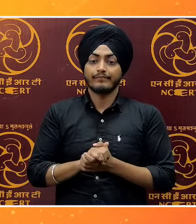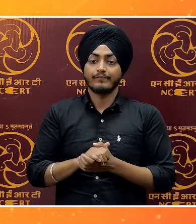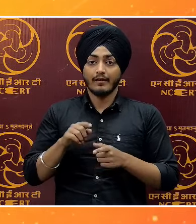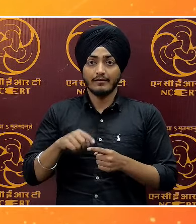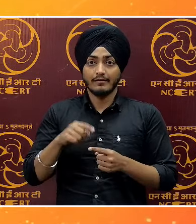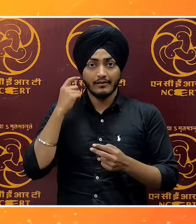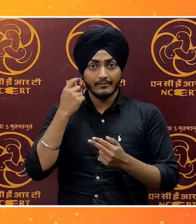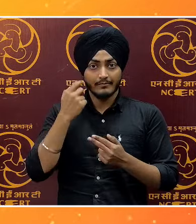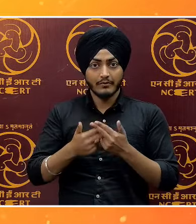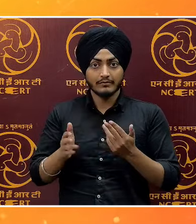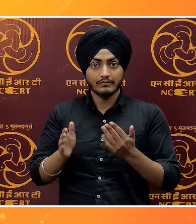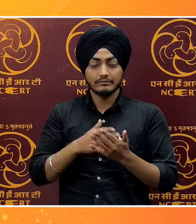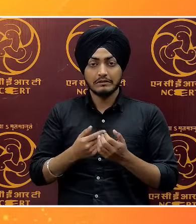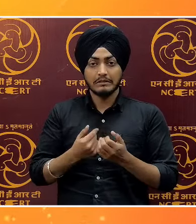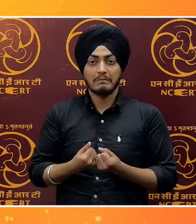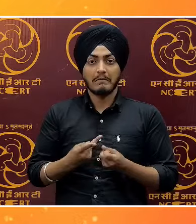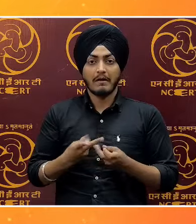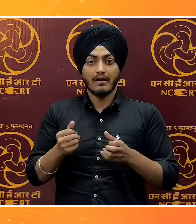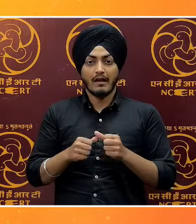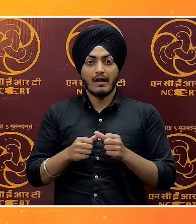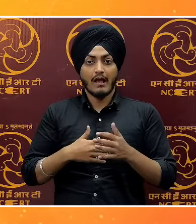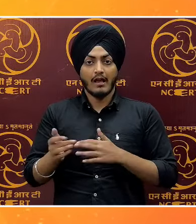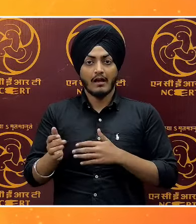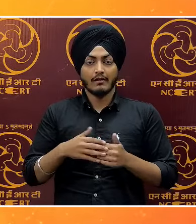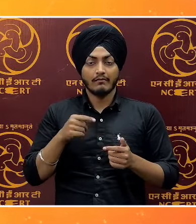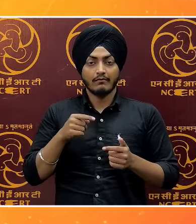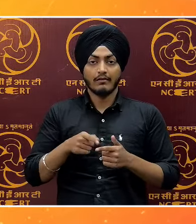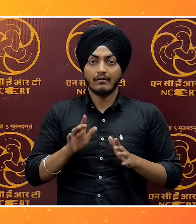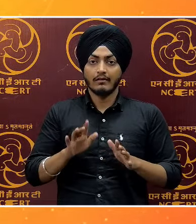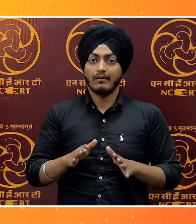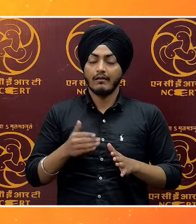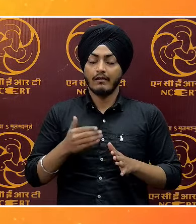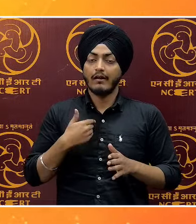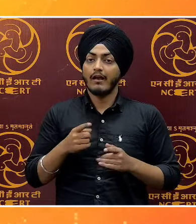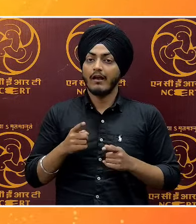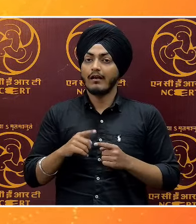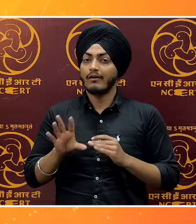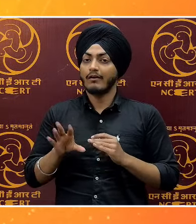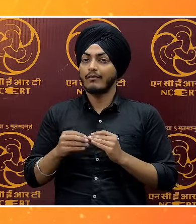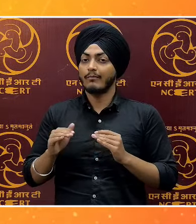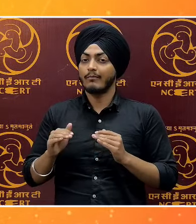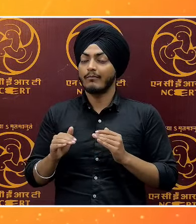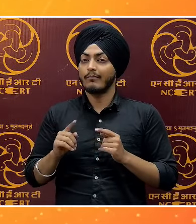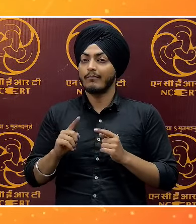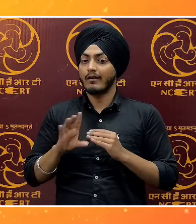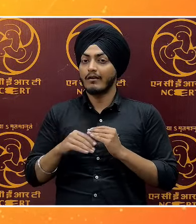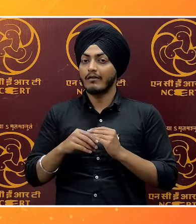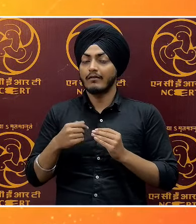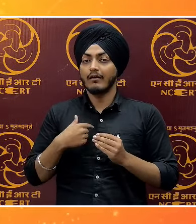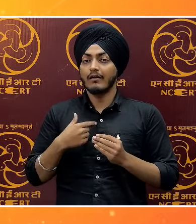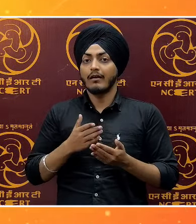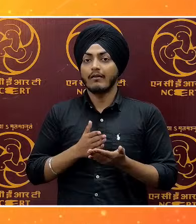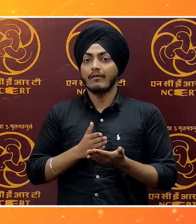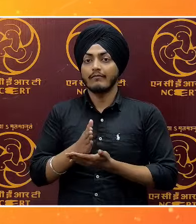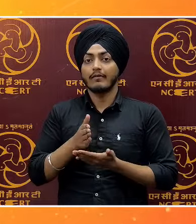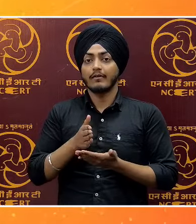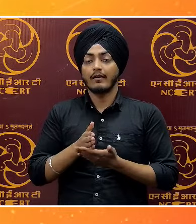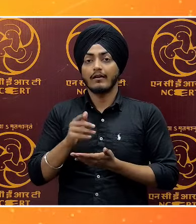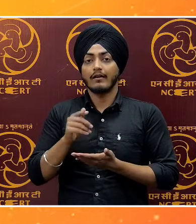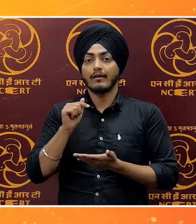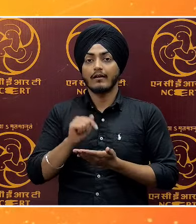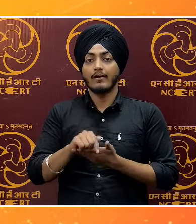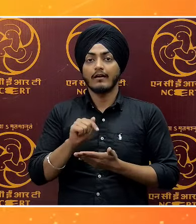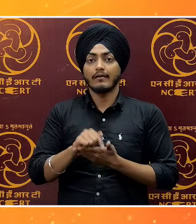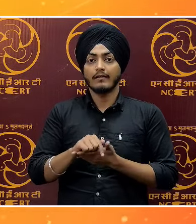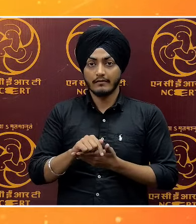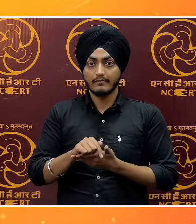poem is full of activities. One more interesting activity is there about which intervention we'll definitely talk about. Okay.